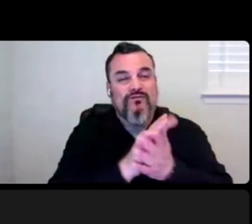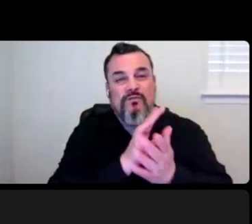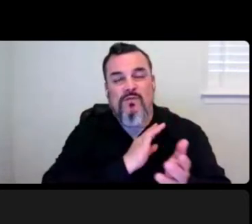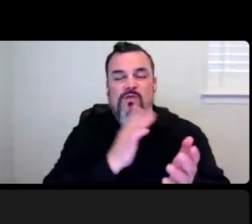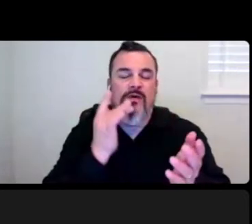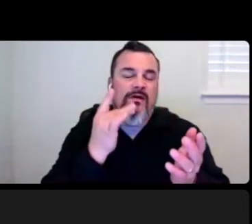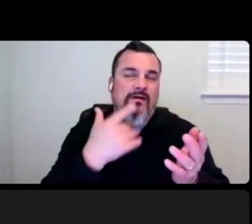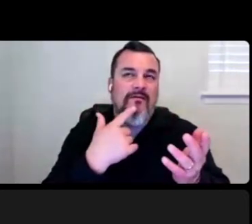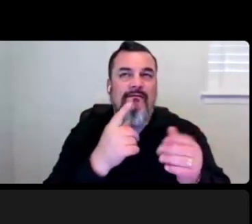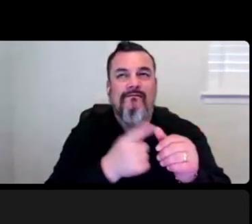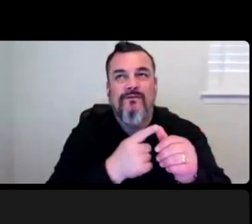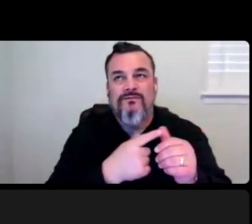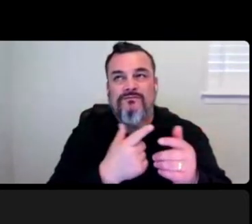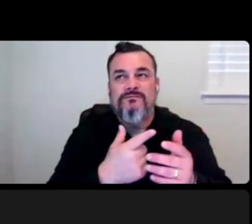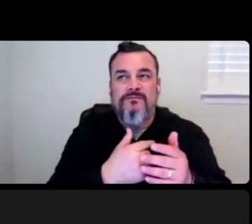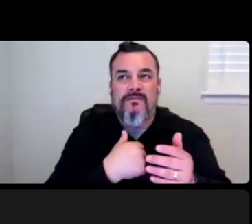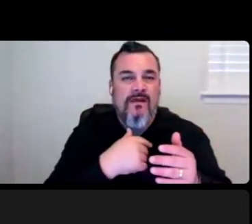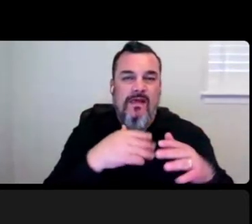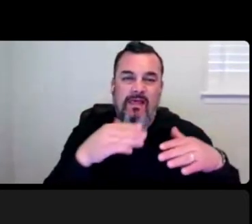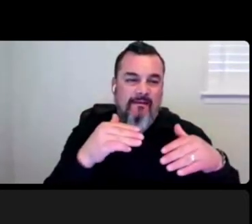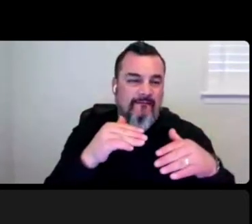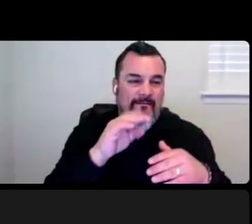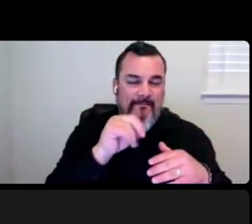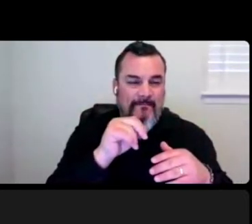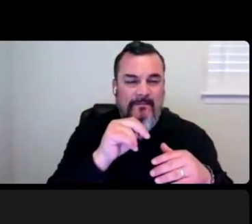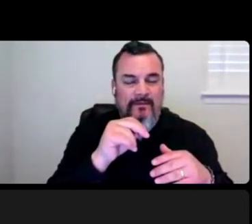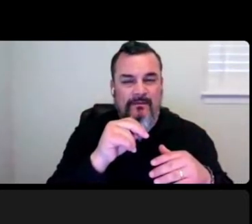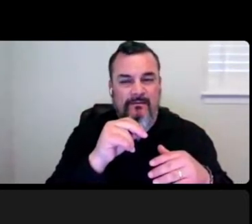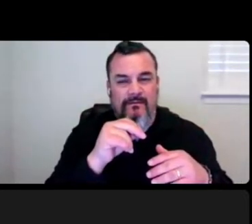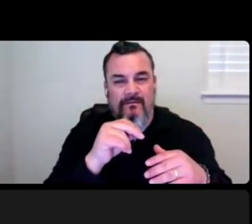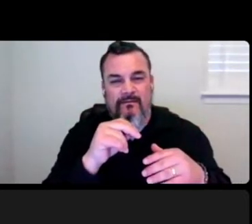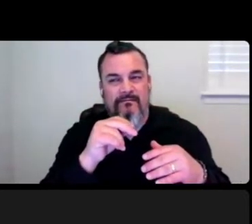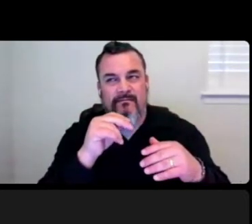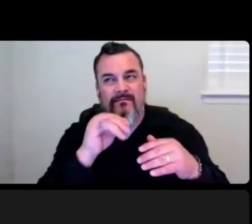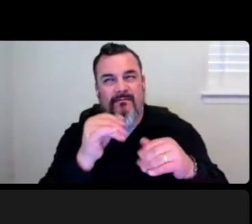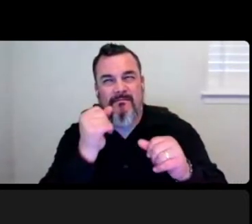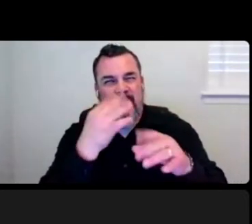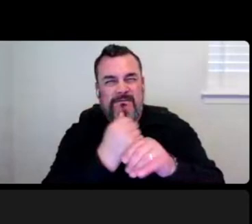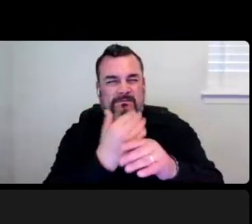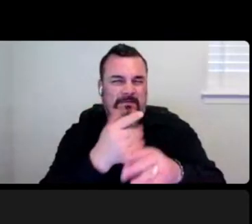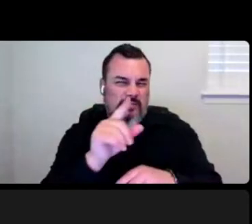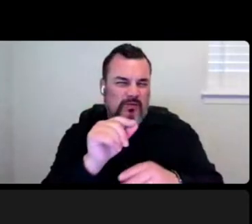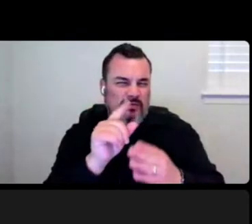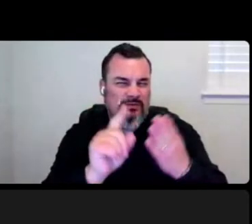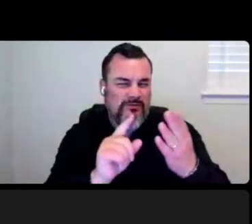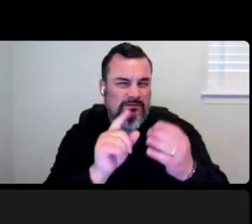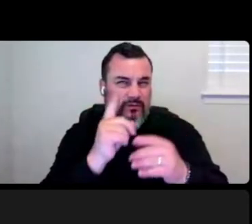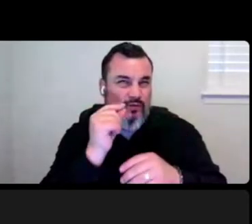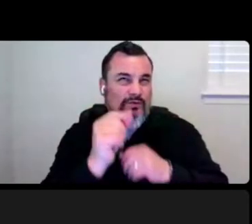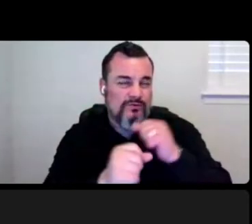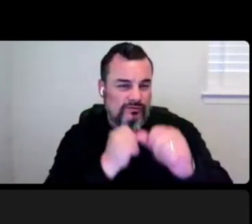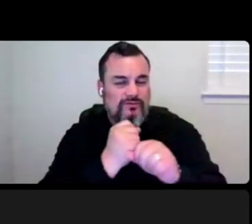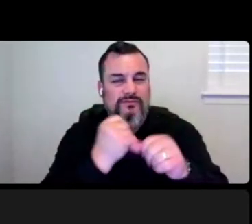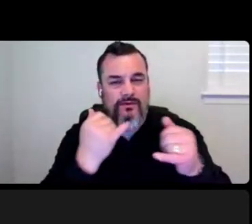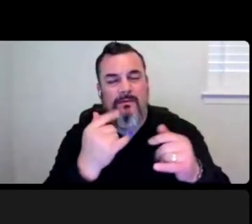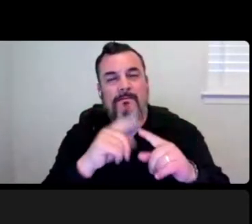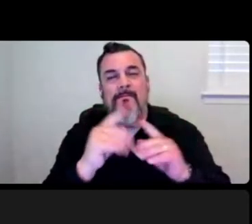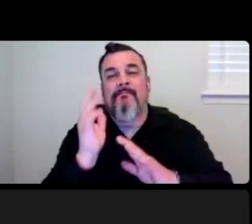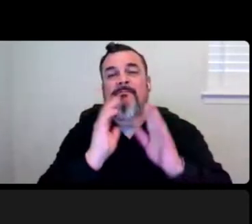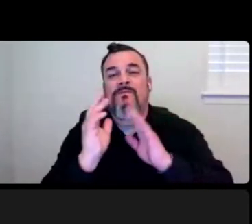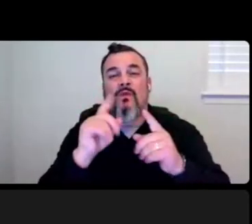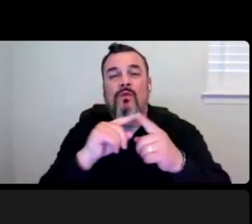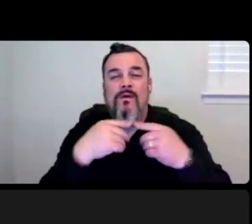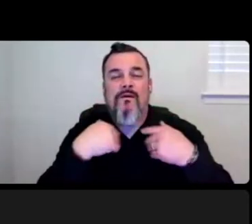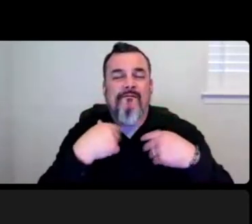all, I have not been Colton all that many years. About 20 years now. But back when they were having